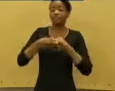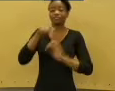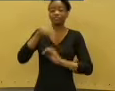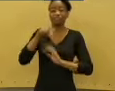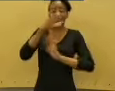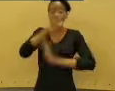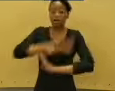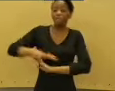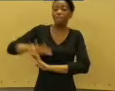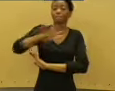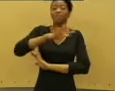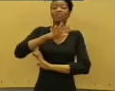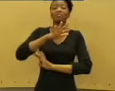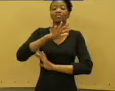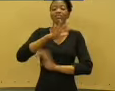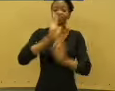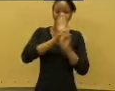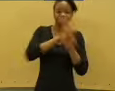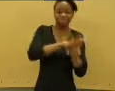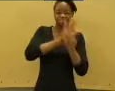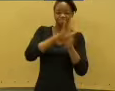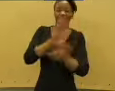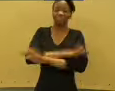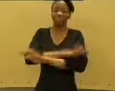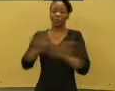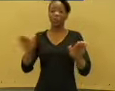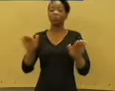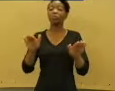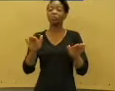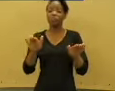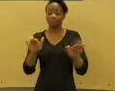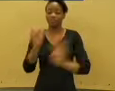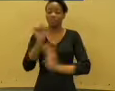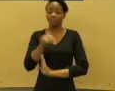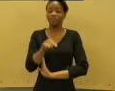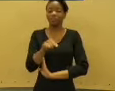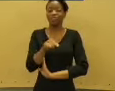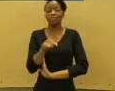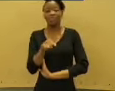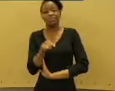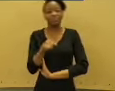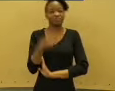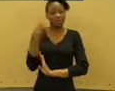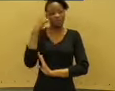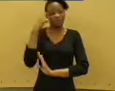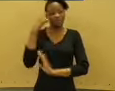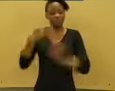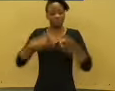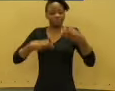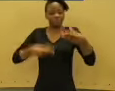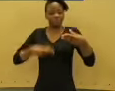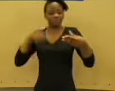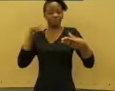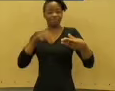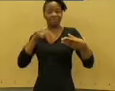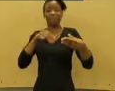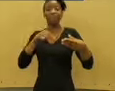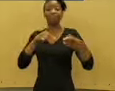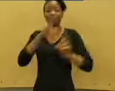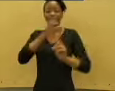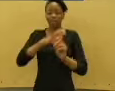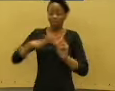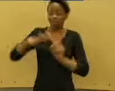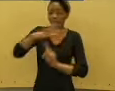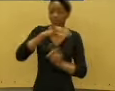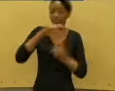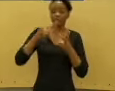these harms can be prevented. So it's the only one that deals with that proactive environment and guidelines as